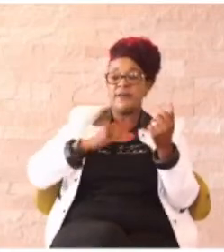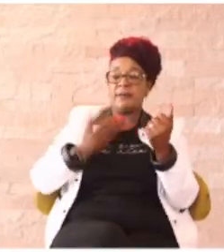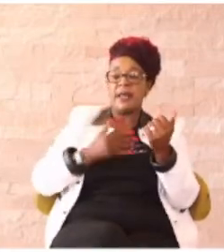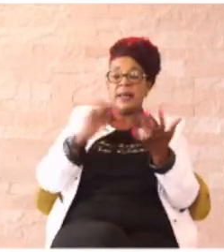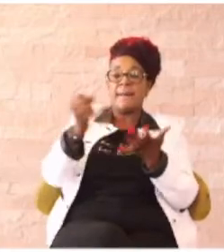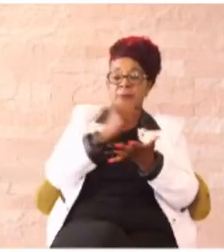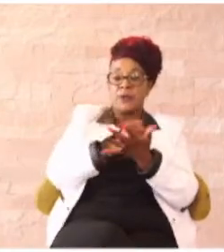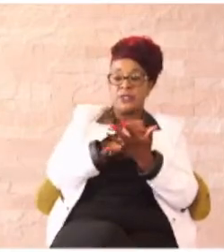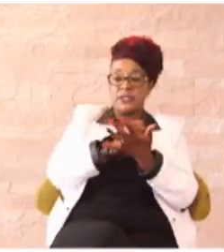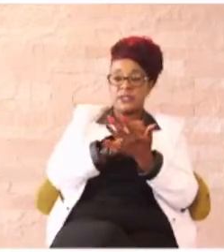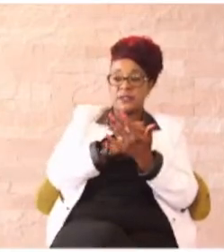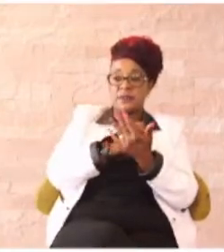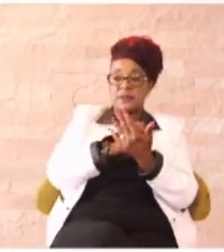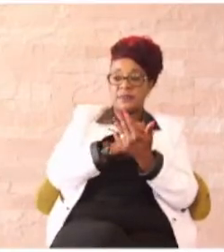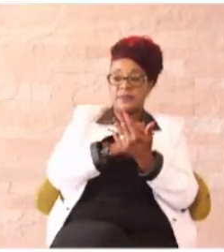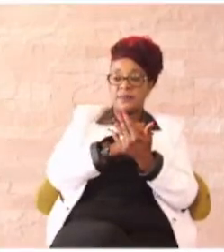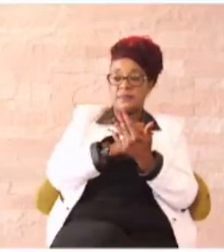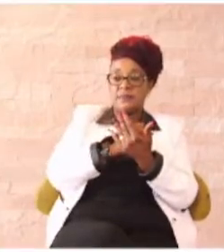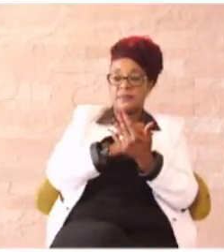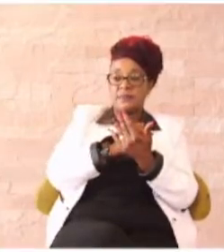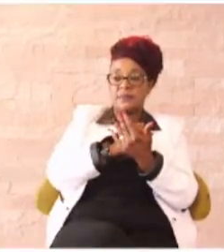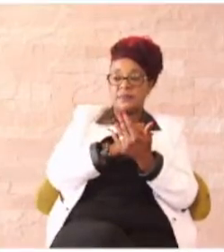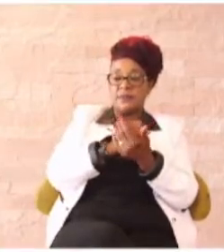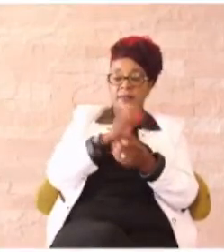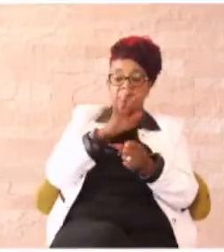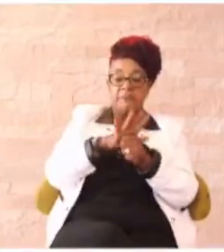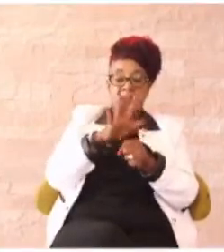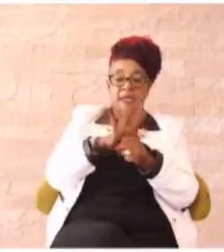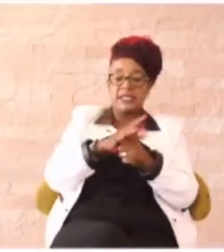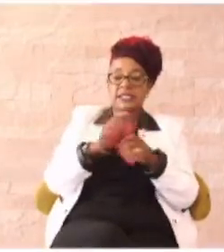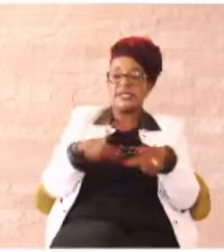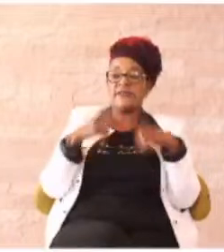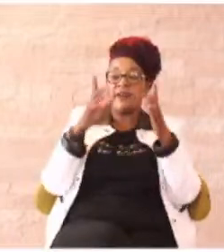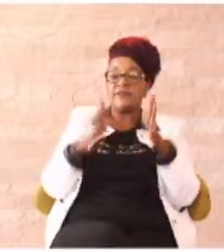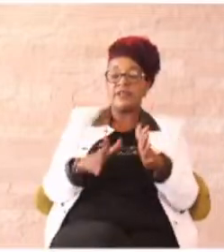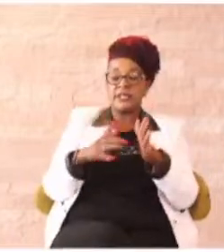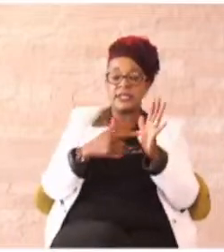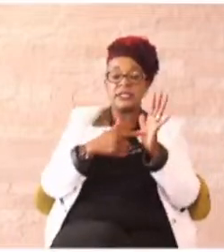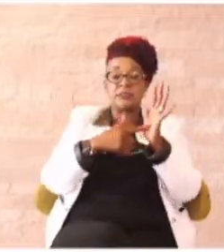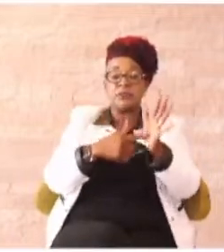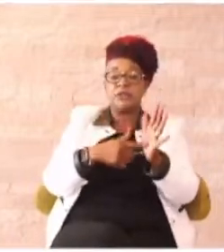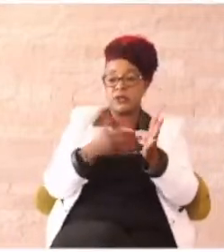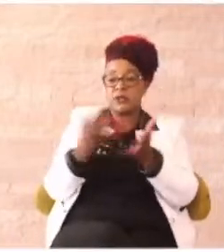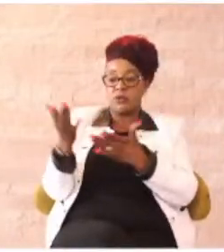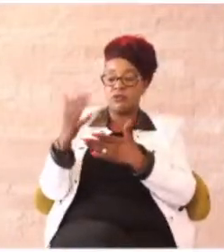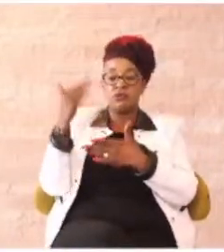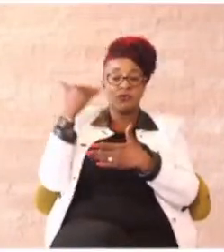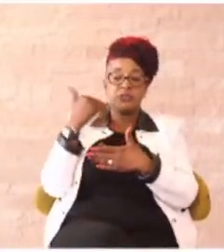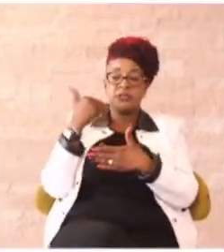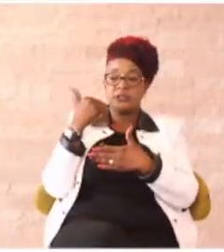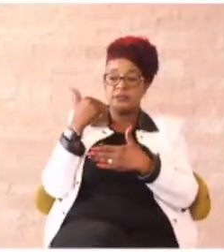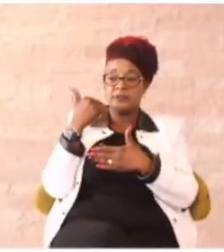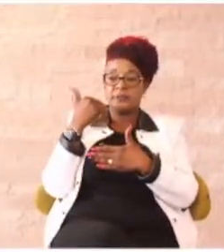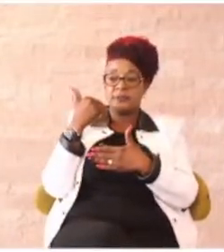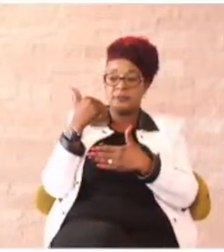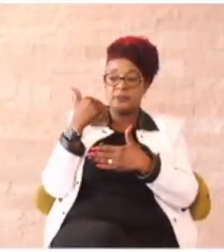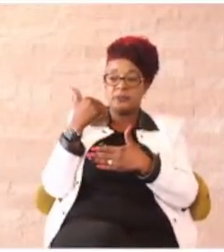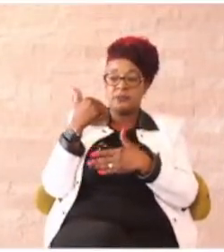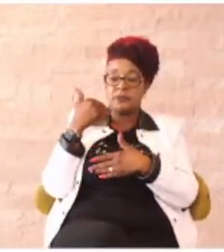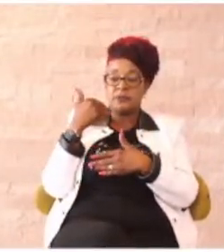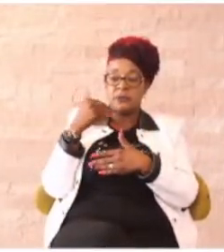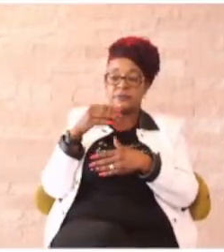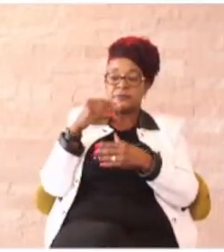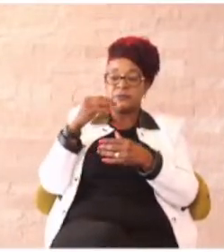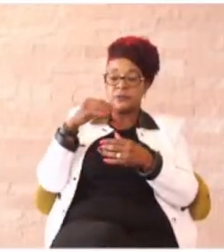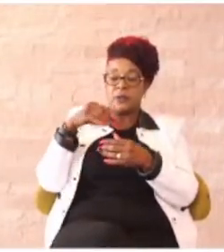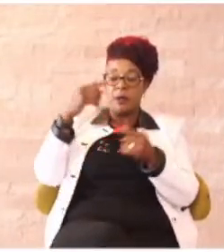employees. Many cases of survivors exposed and taken to courts. Policy advocacy on